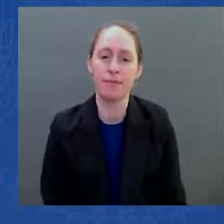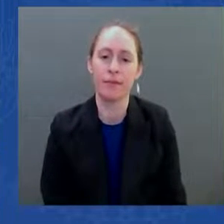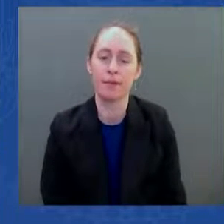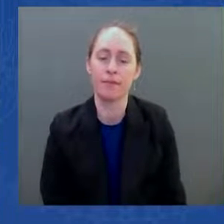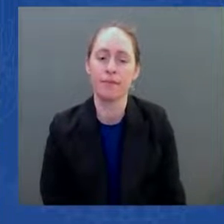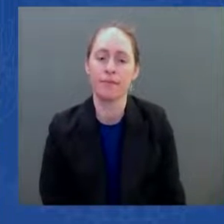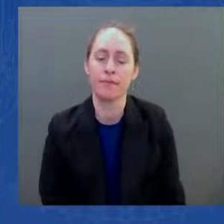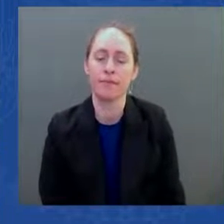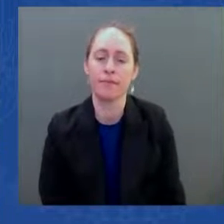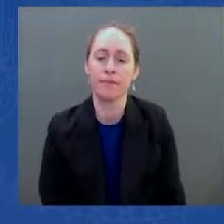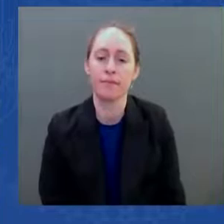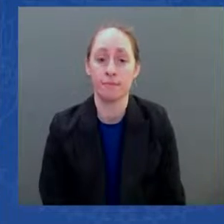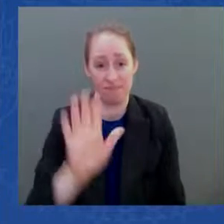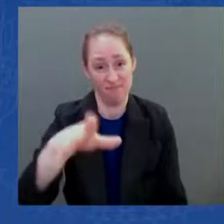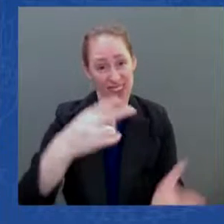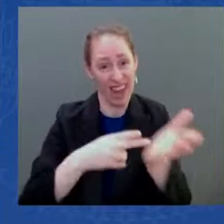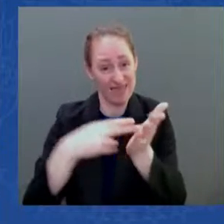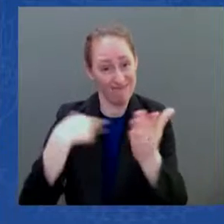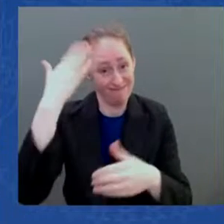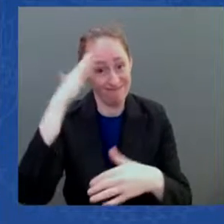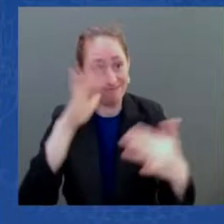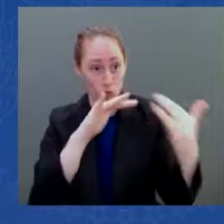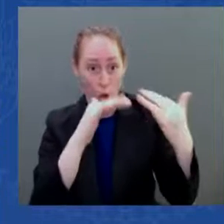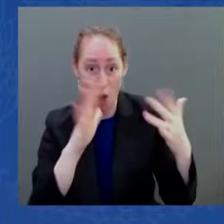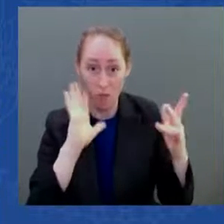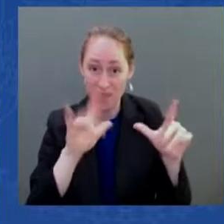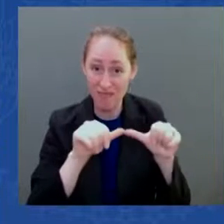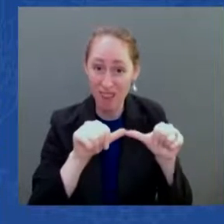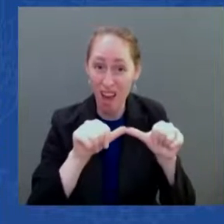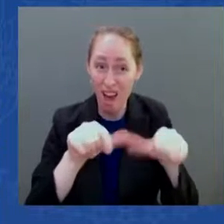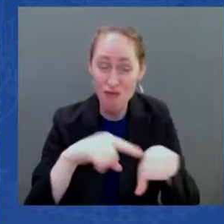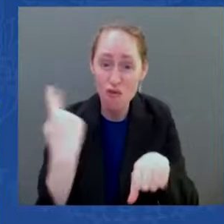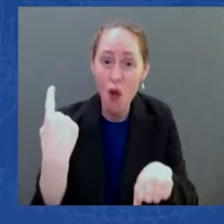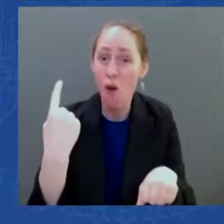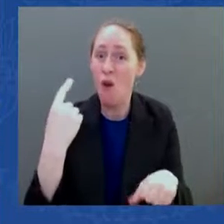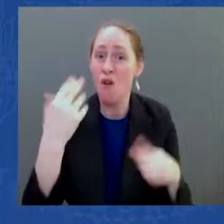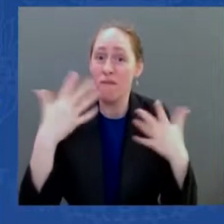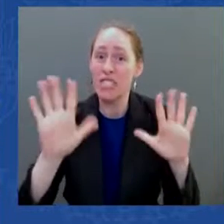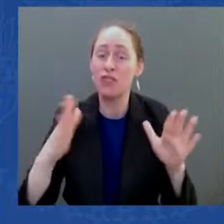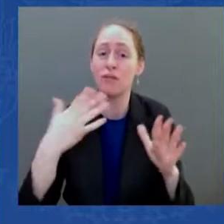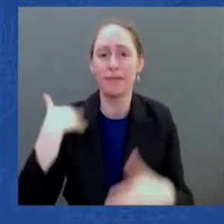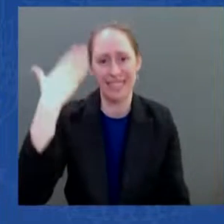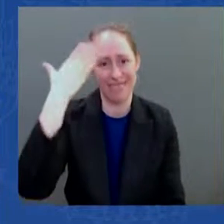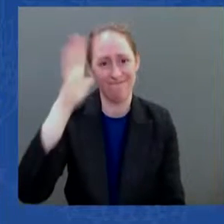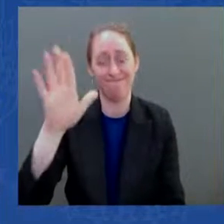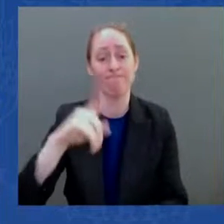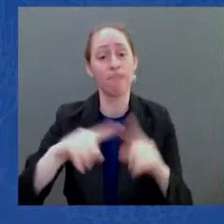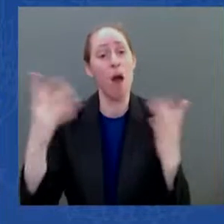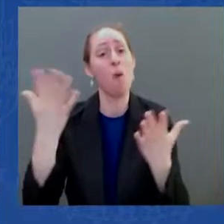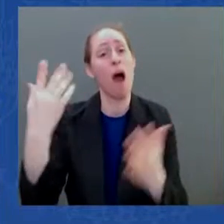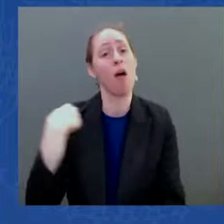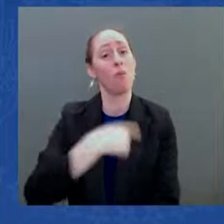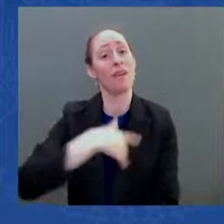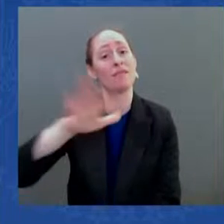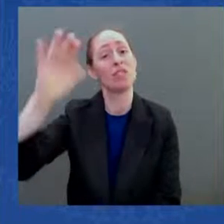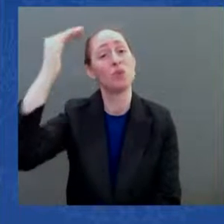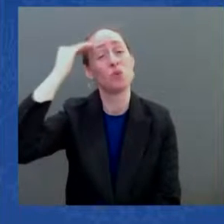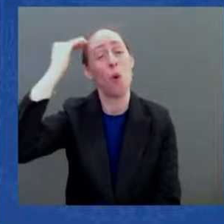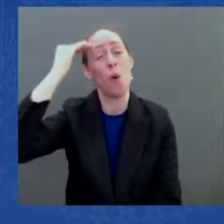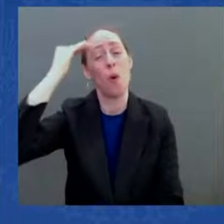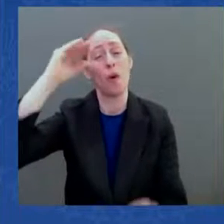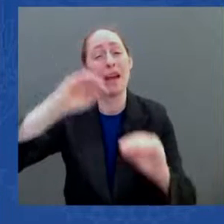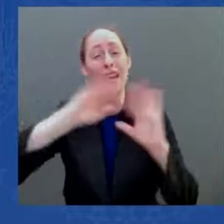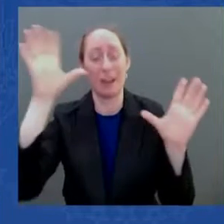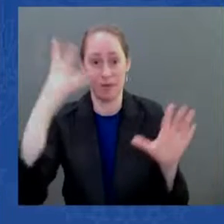know. Putin has failed to achieve his grand ambitions on the battlefield. After weeks of shelling Kyiv,